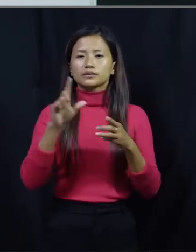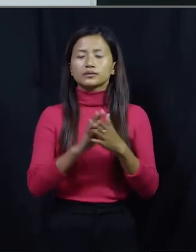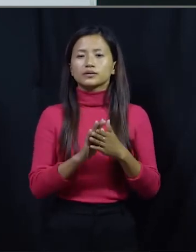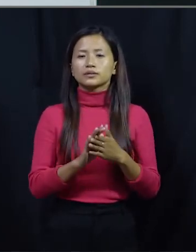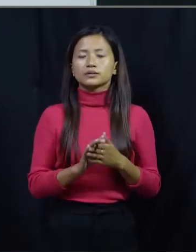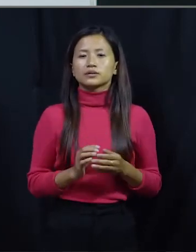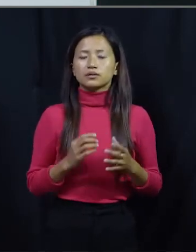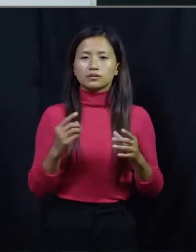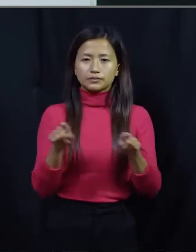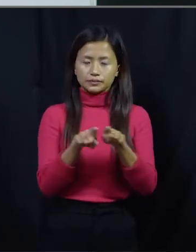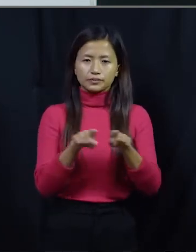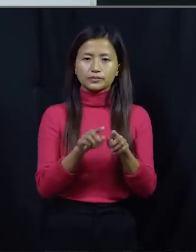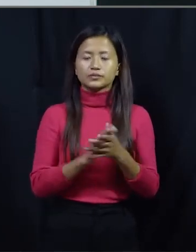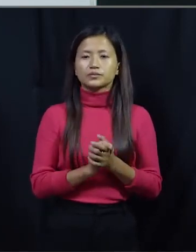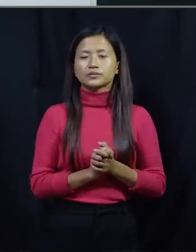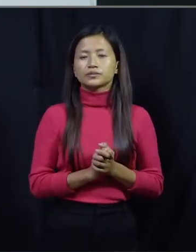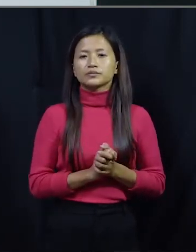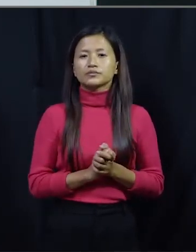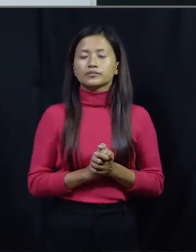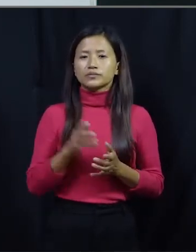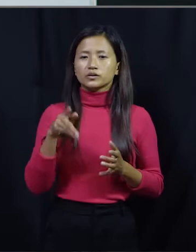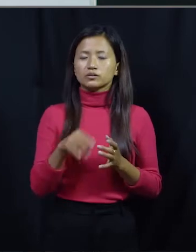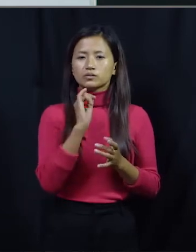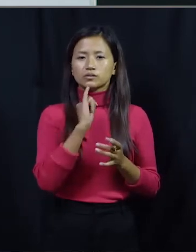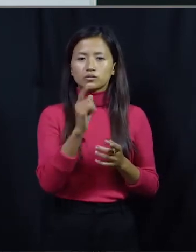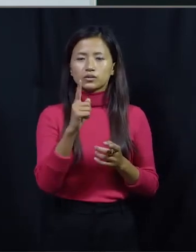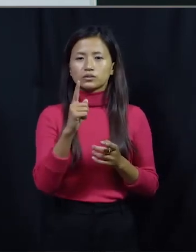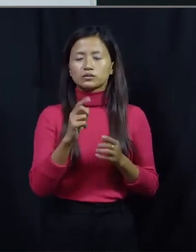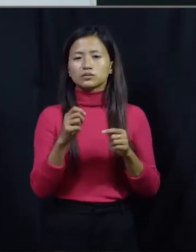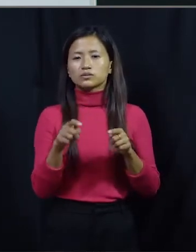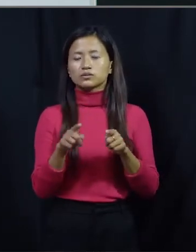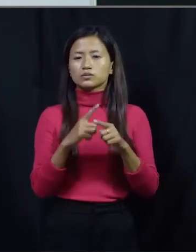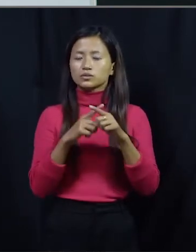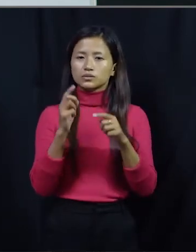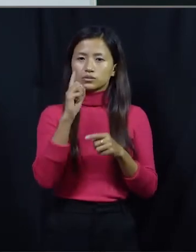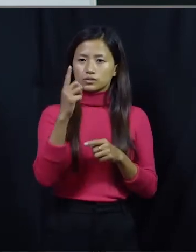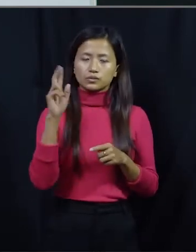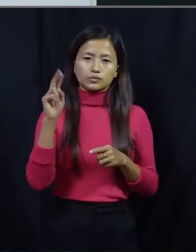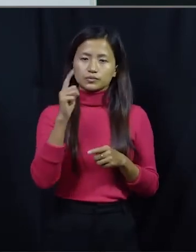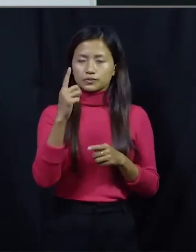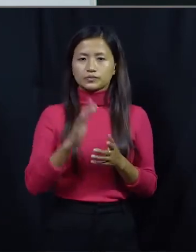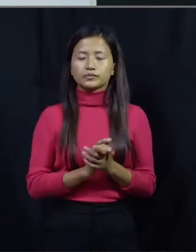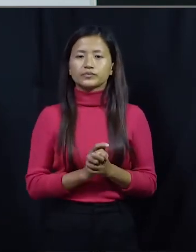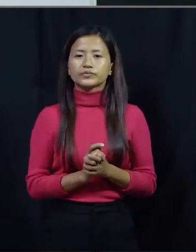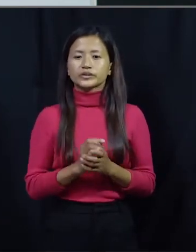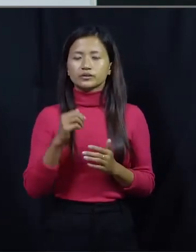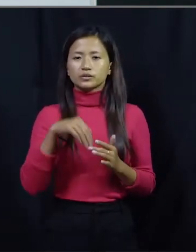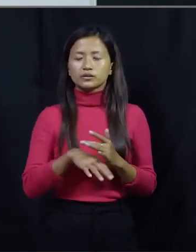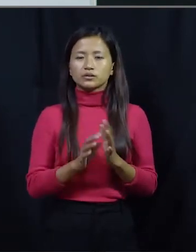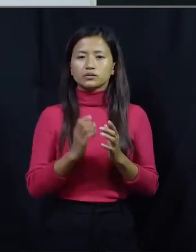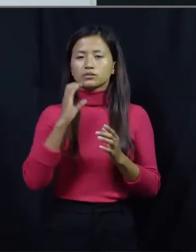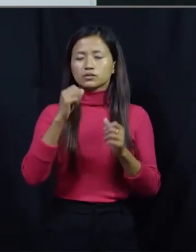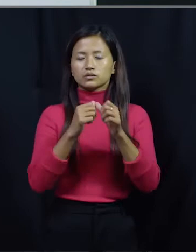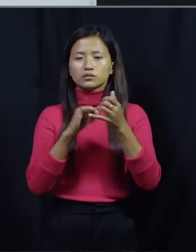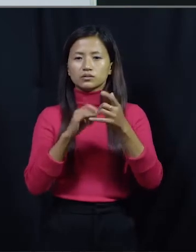under the mapping, right? But here it is not one-to-one. It is a function, but it is not one-to-one. In this case, we call this